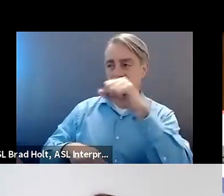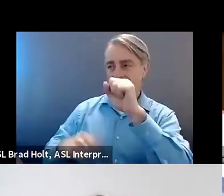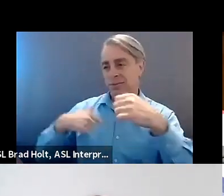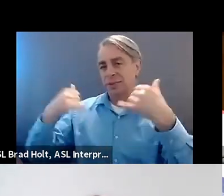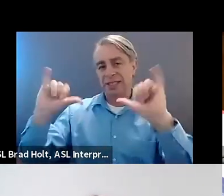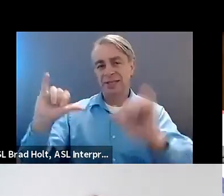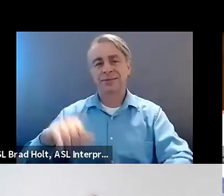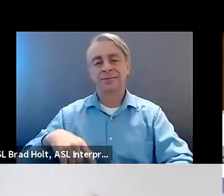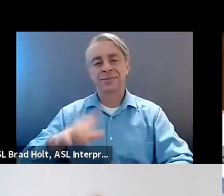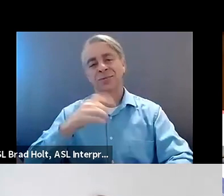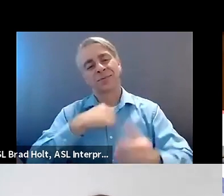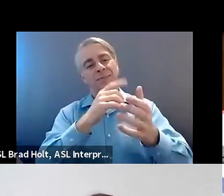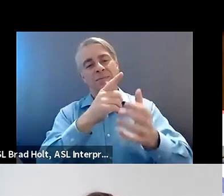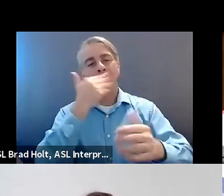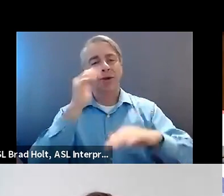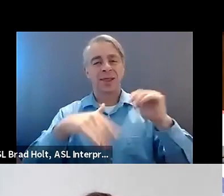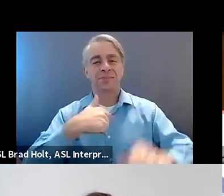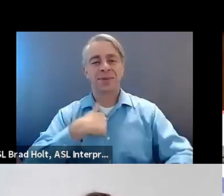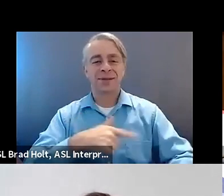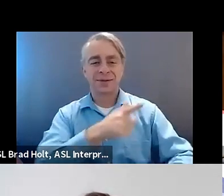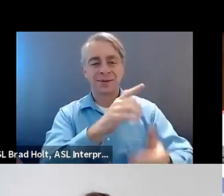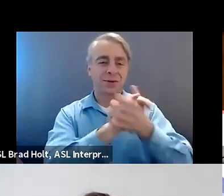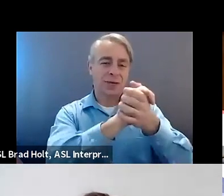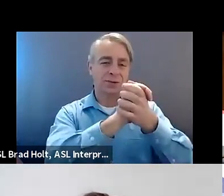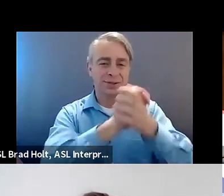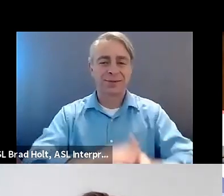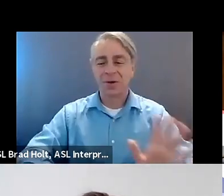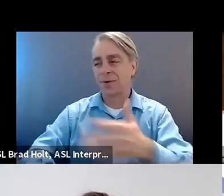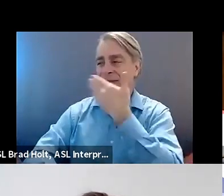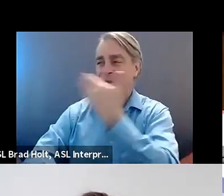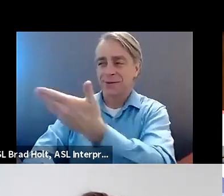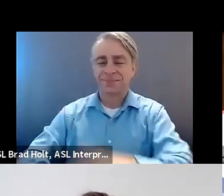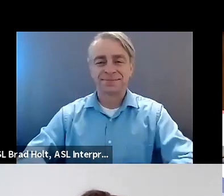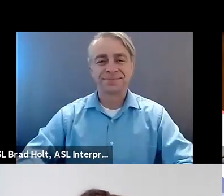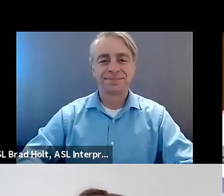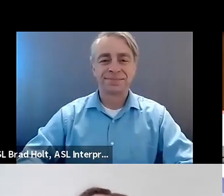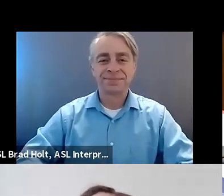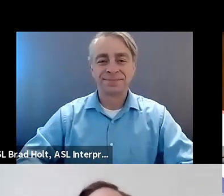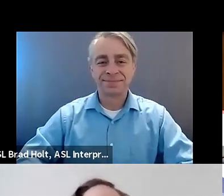Congratulations, Ed. Thank you, Carol. Thank you very much.